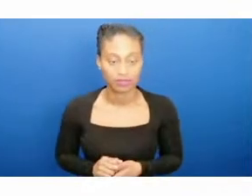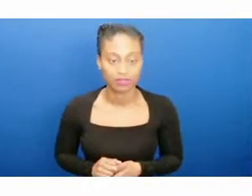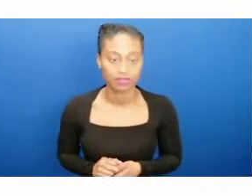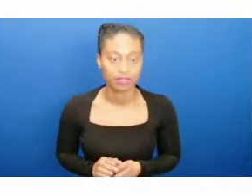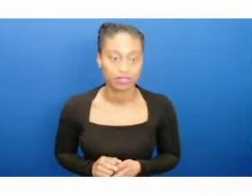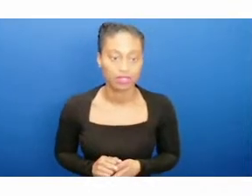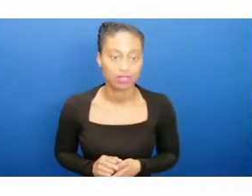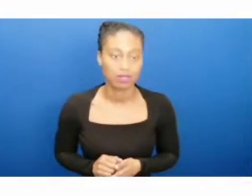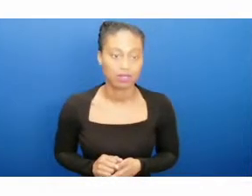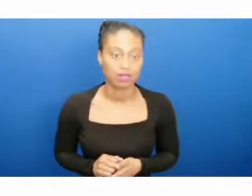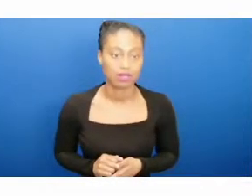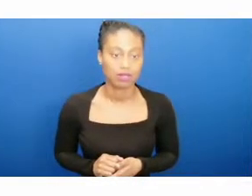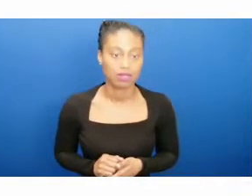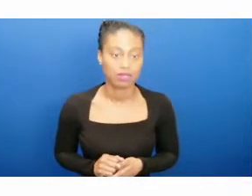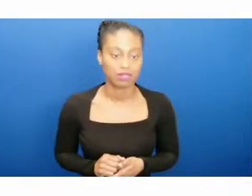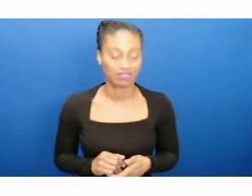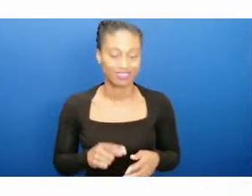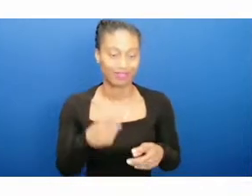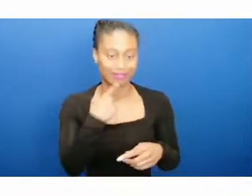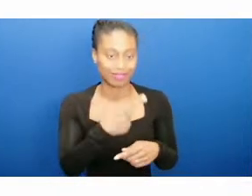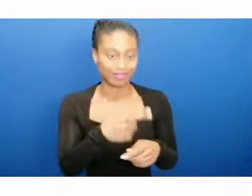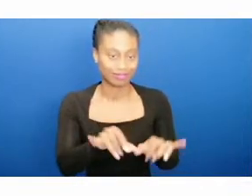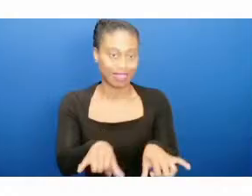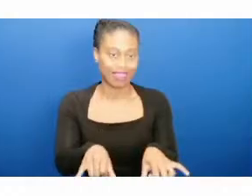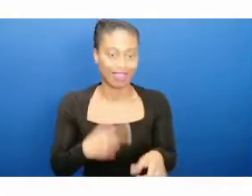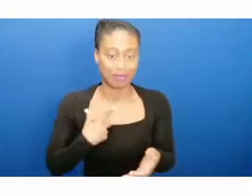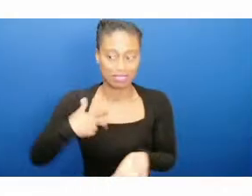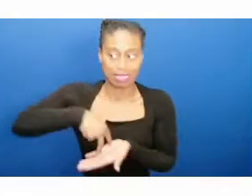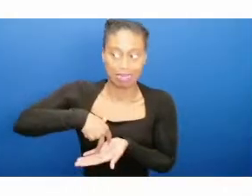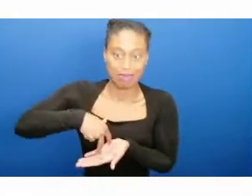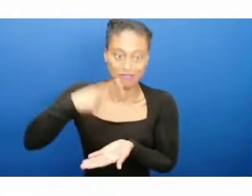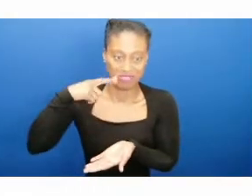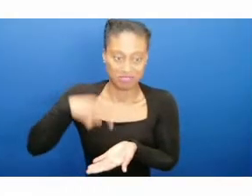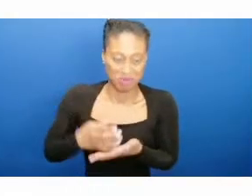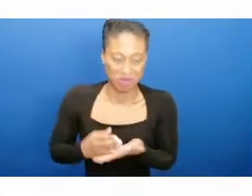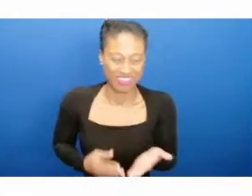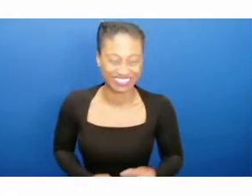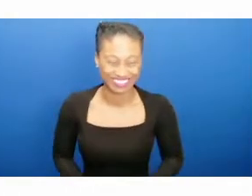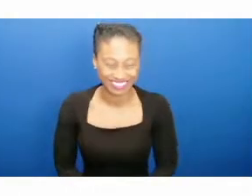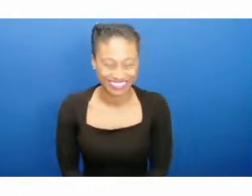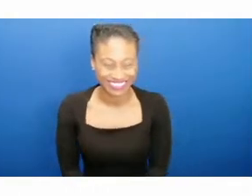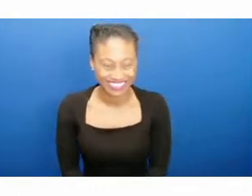it stay. Let me stand up to do this.